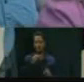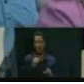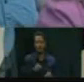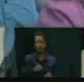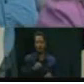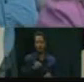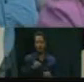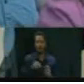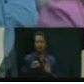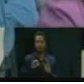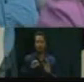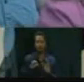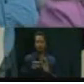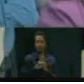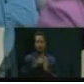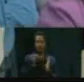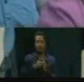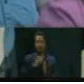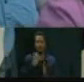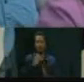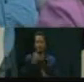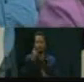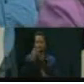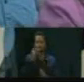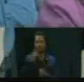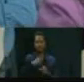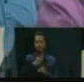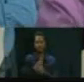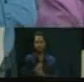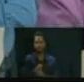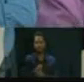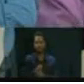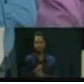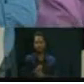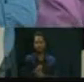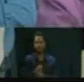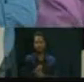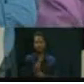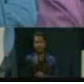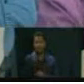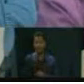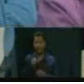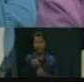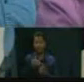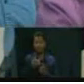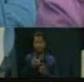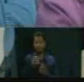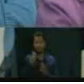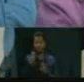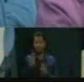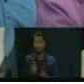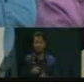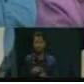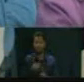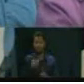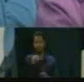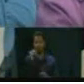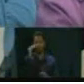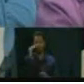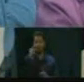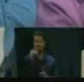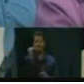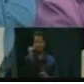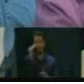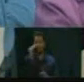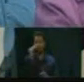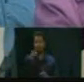appointment for the same or similar position for 5 years. Any person having knowledge may report or disclose the falsification, waste,